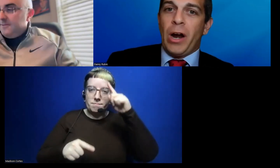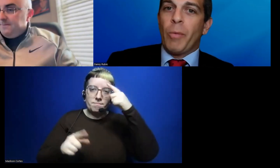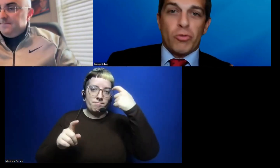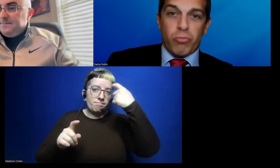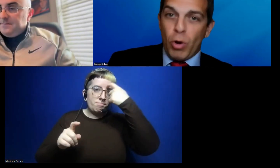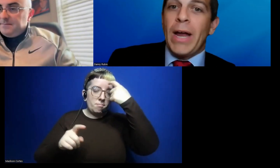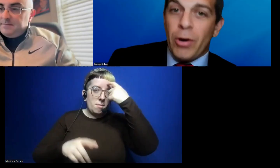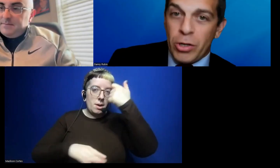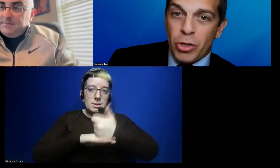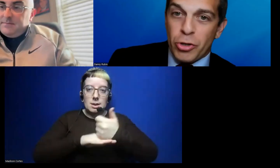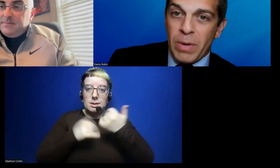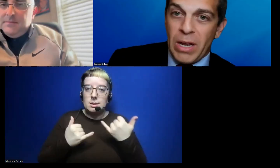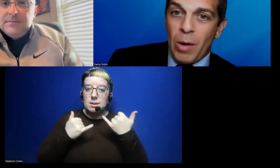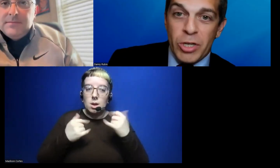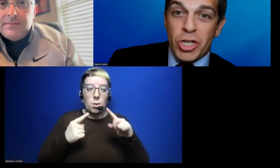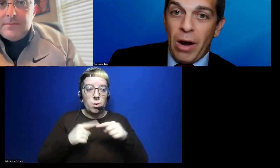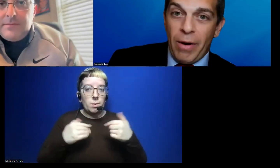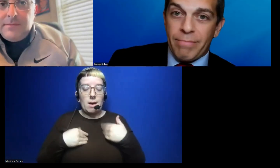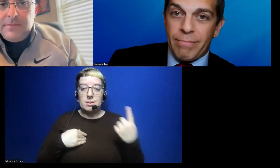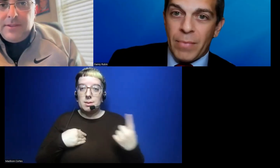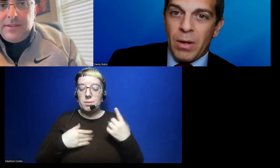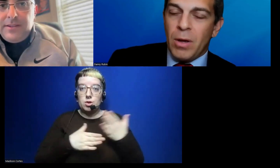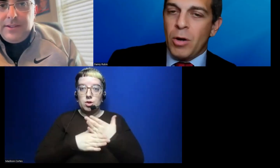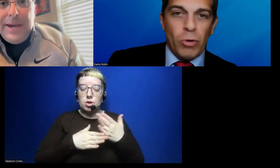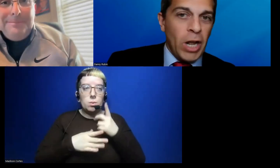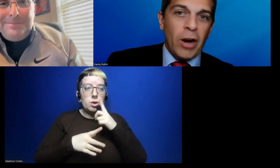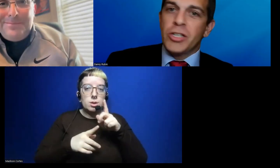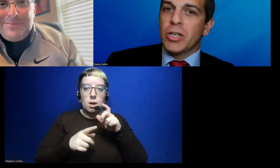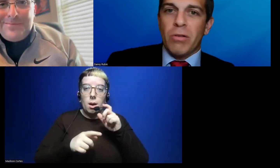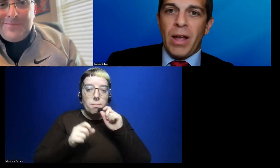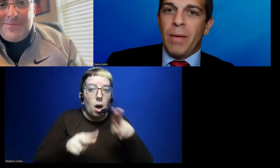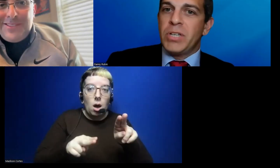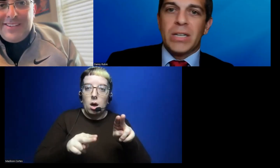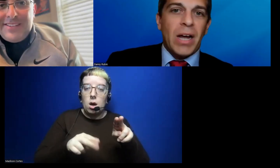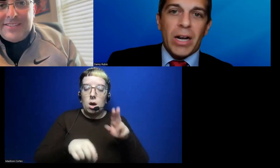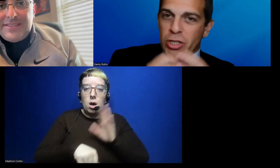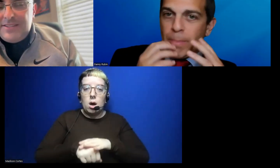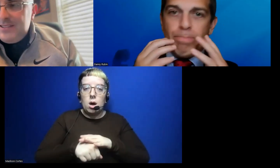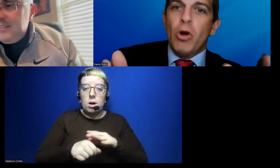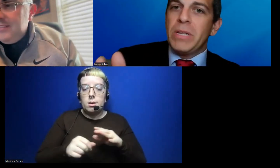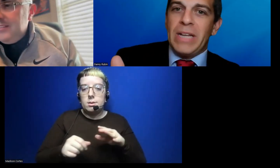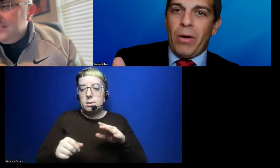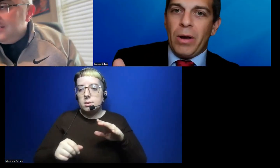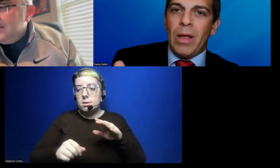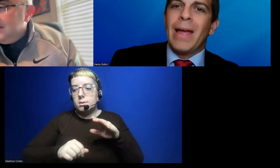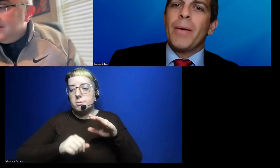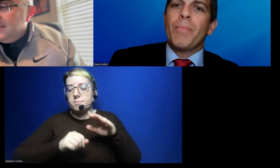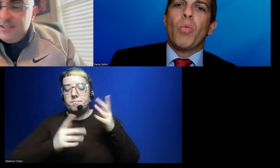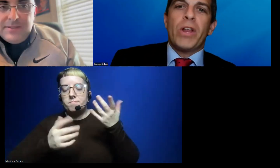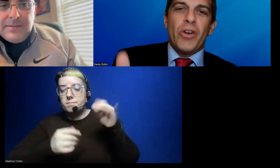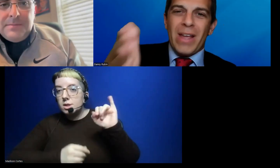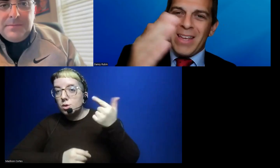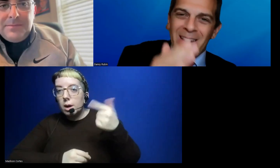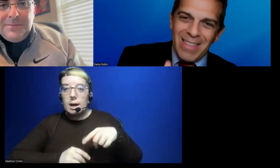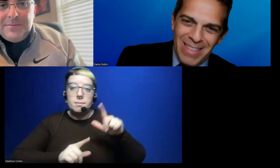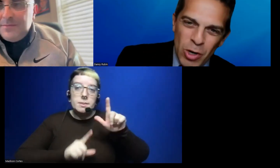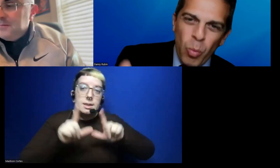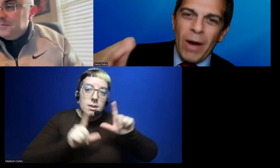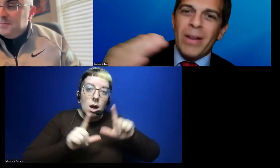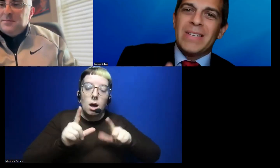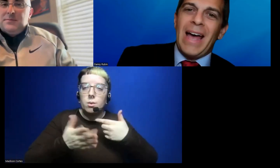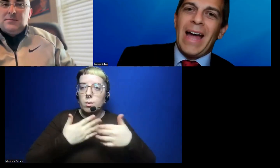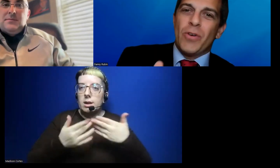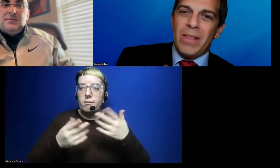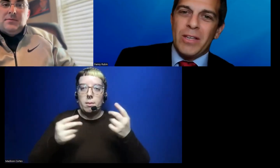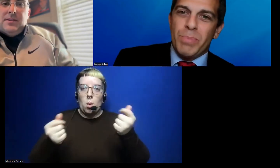something to share, we just run out on social media and we just share it. Yeah, Run it on Instagram, TikTok, just like boom, it's out. But when